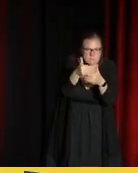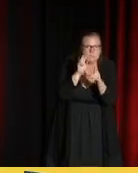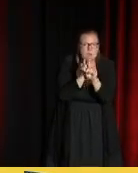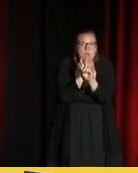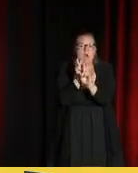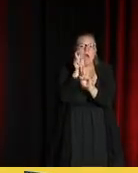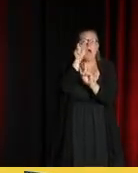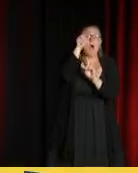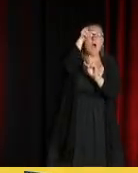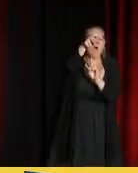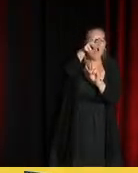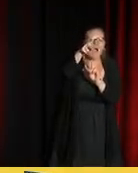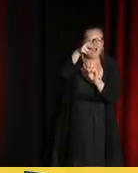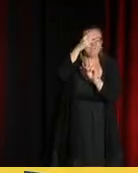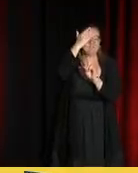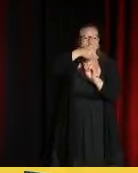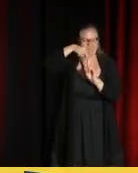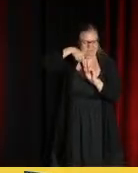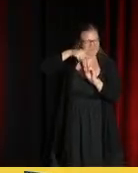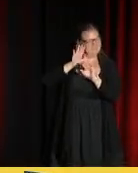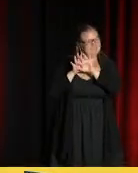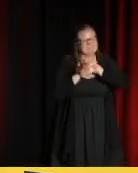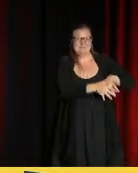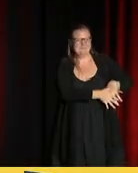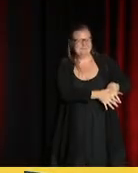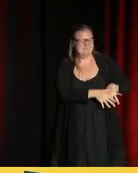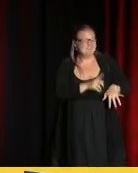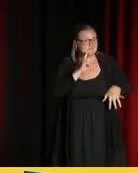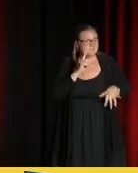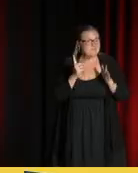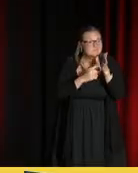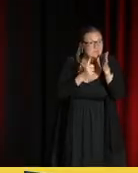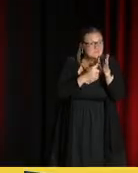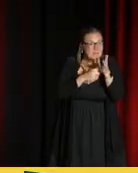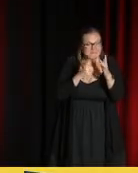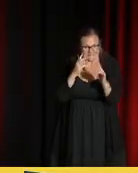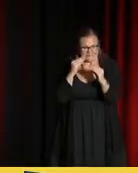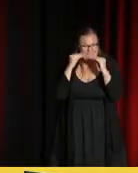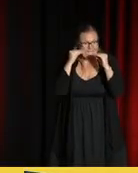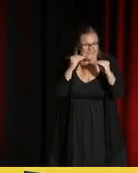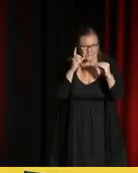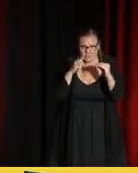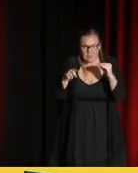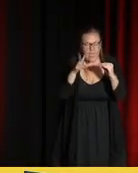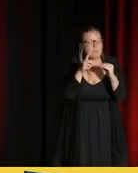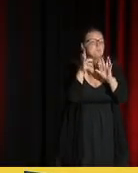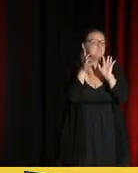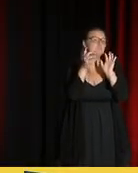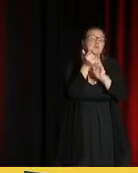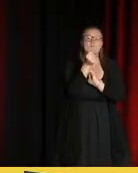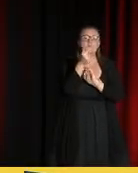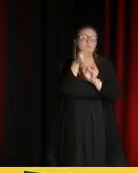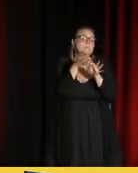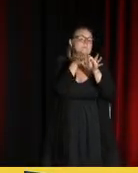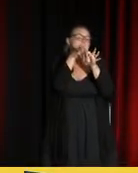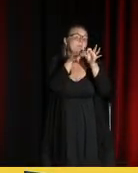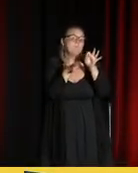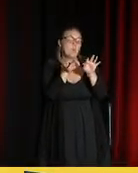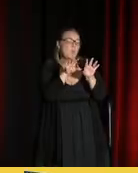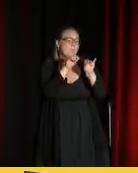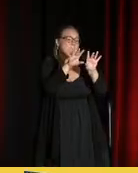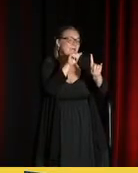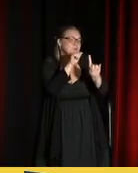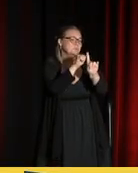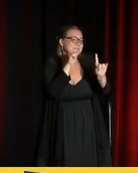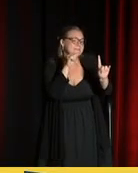obvious container. And I've also learned that sometimes by teaching somebody just a few simple little magic